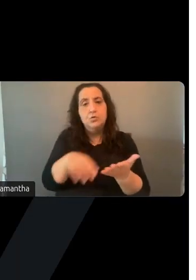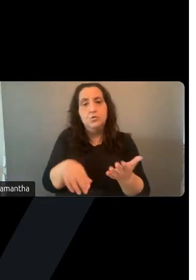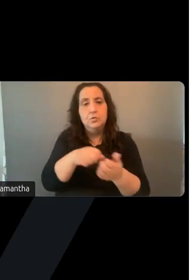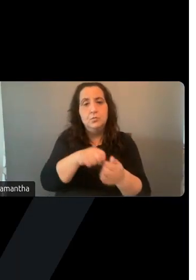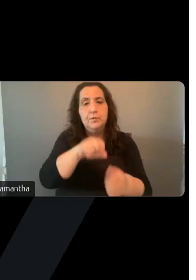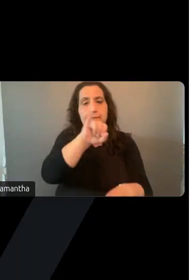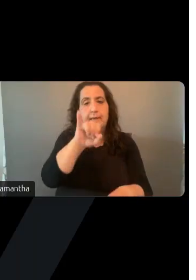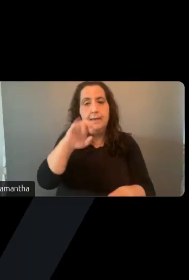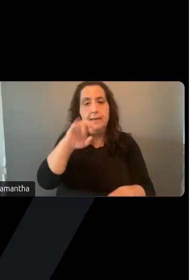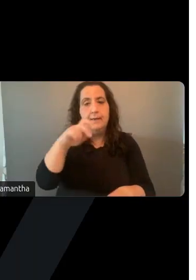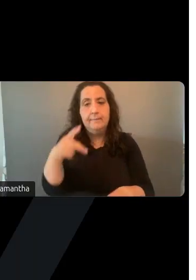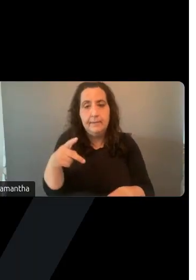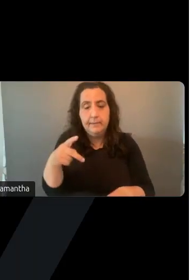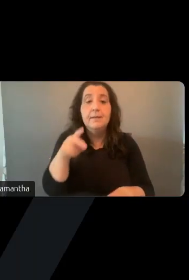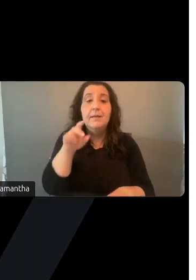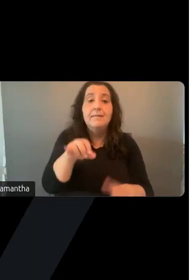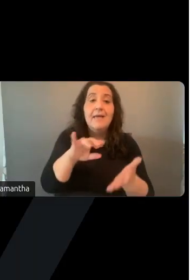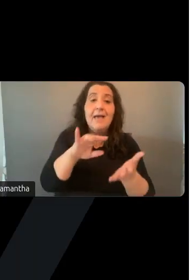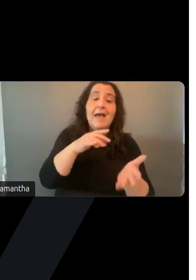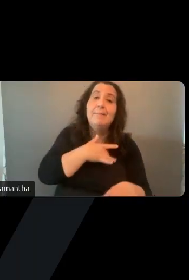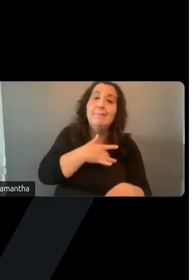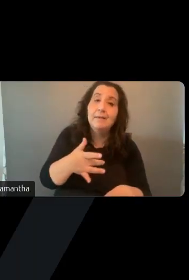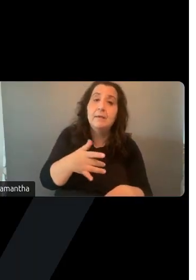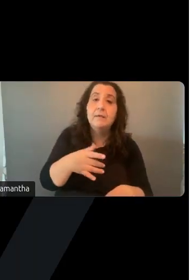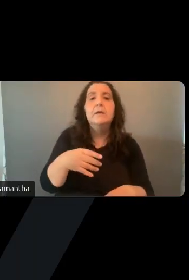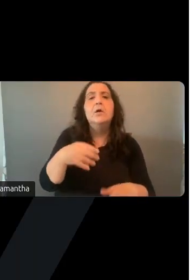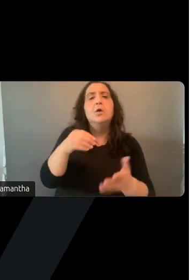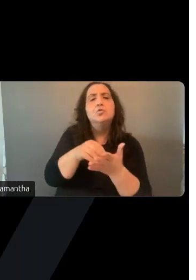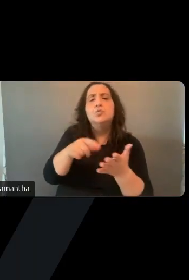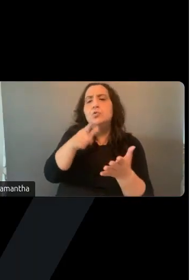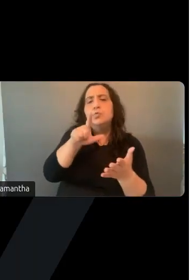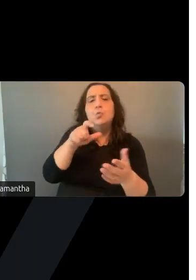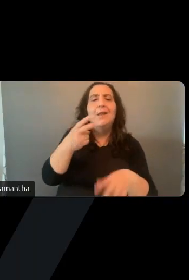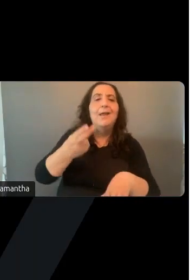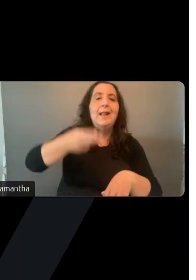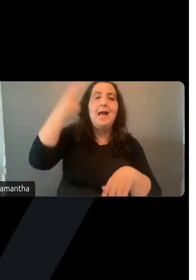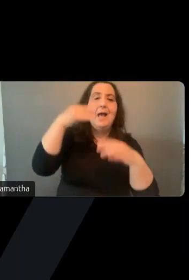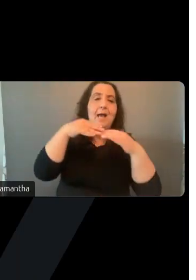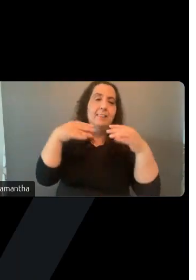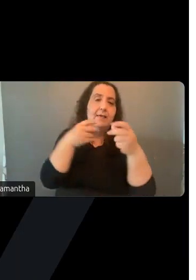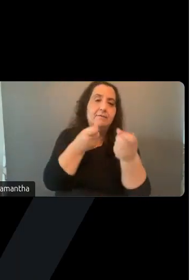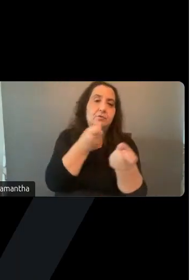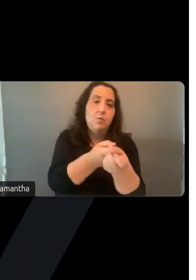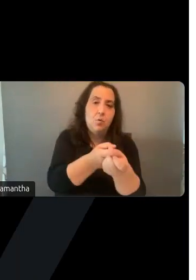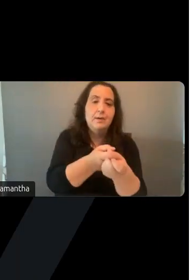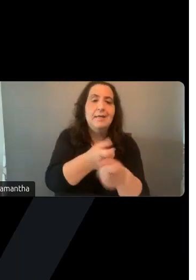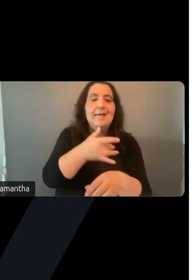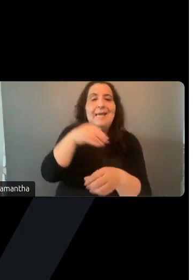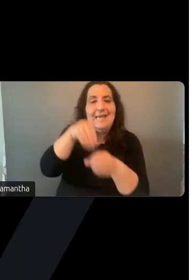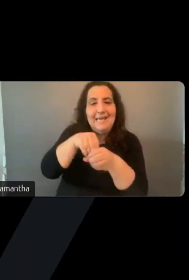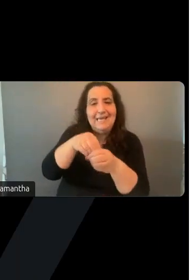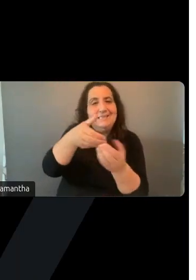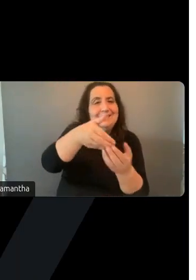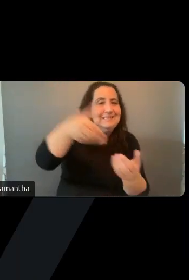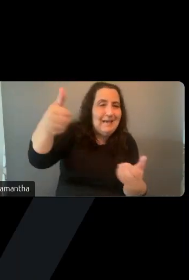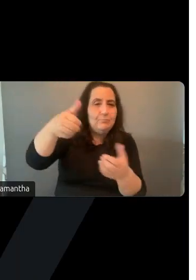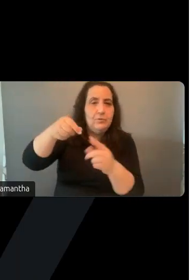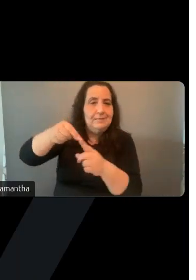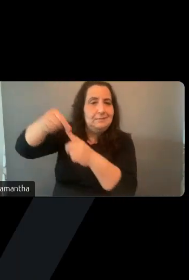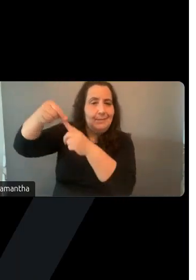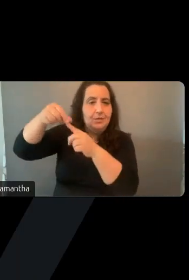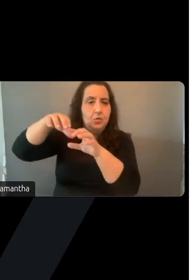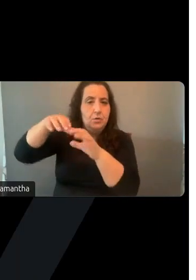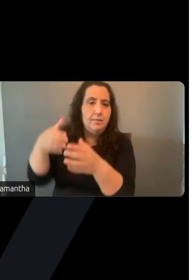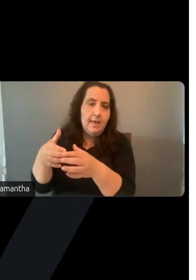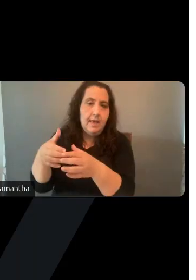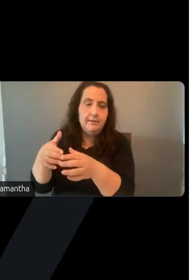This is typically students who need the highest level of support at a school would be in a special class without any